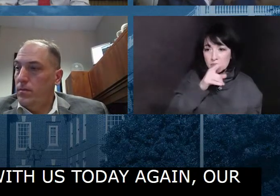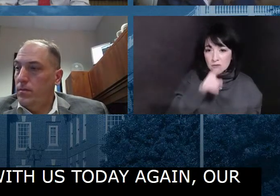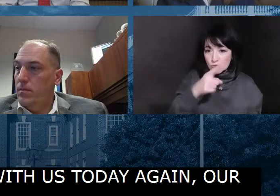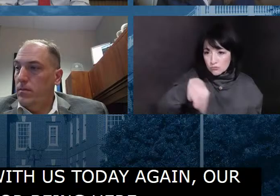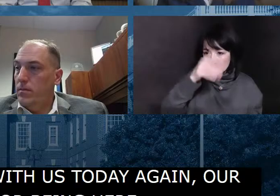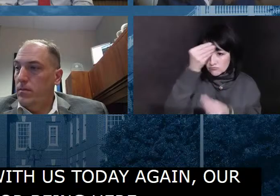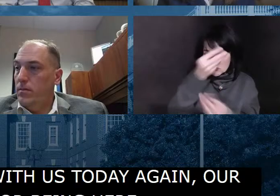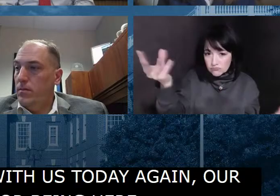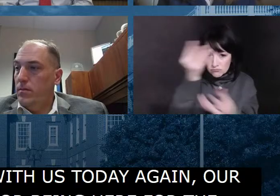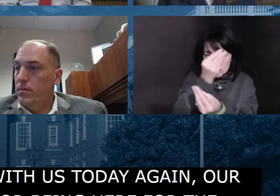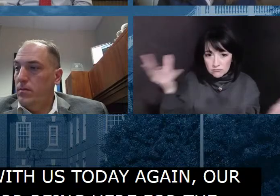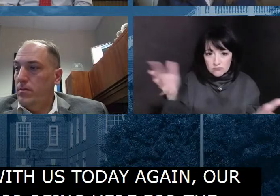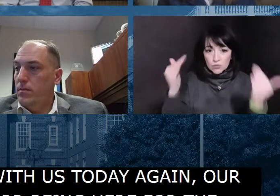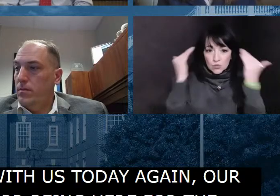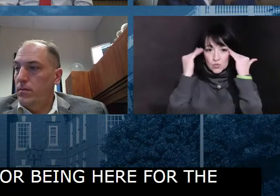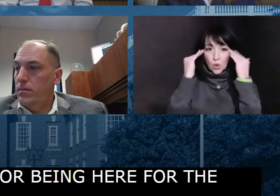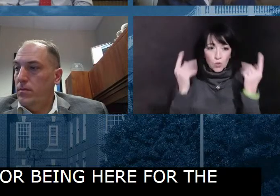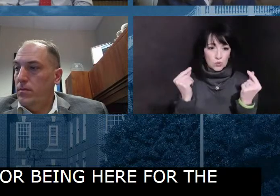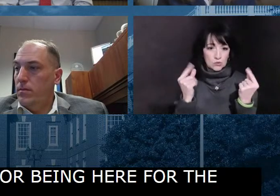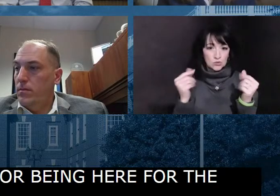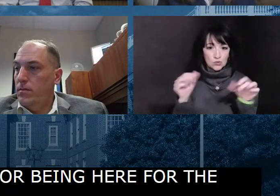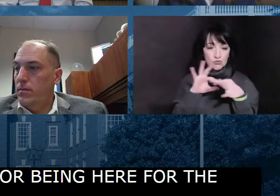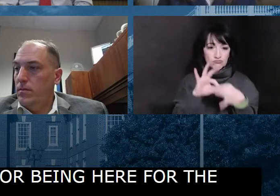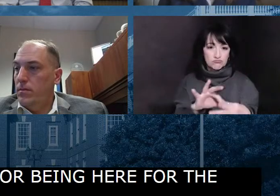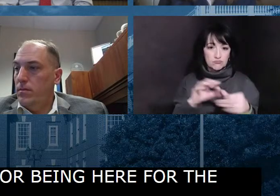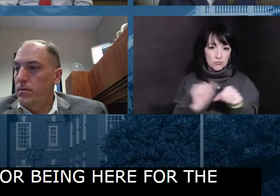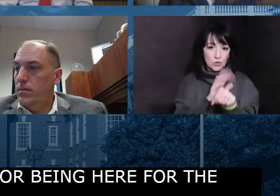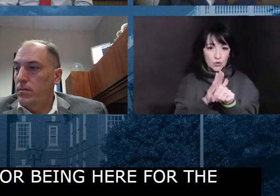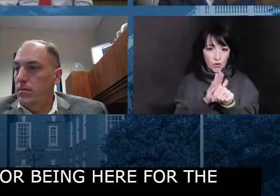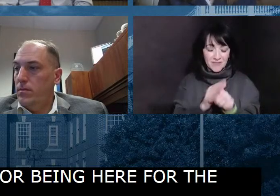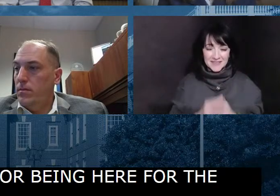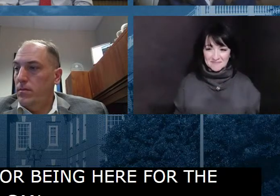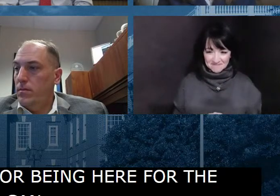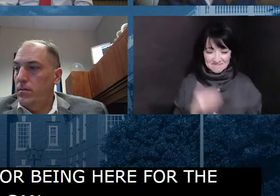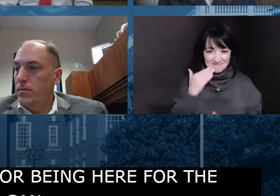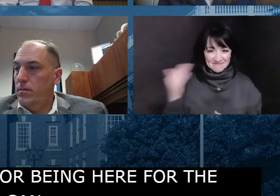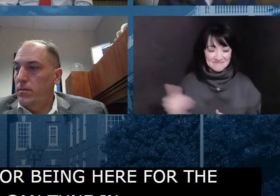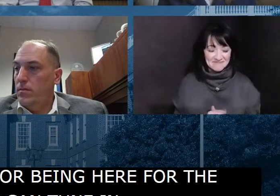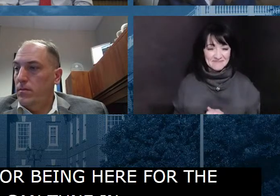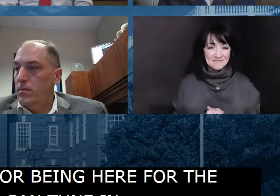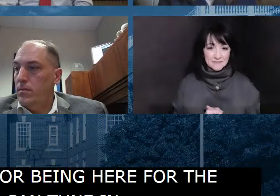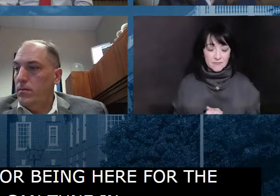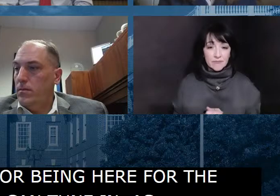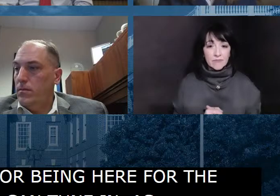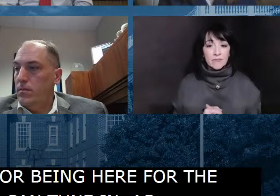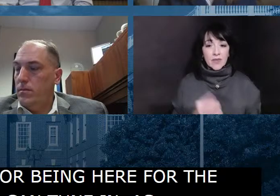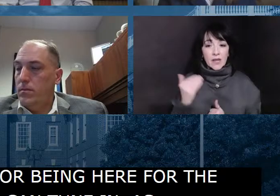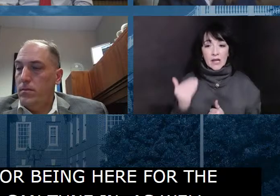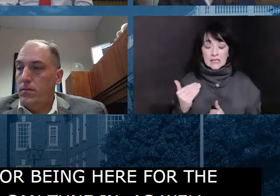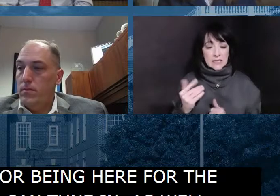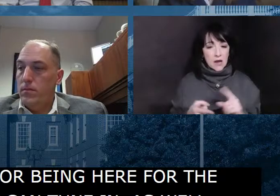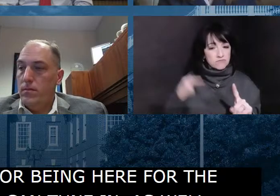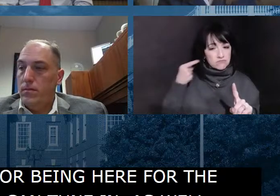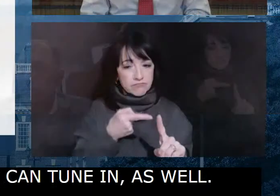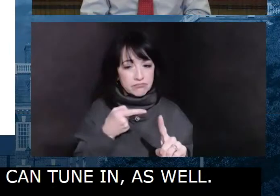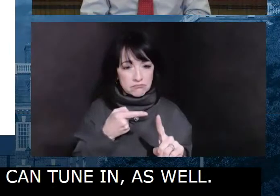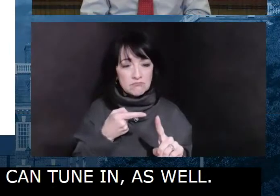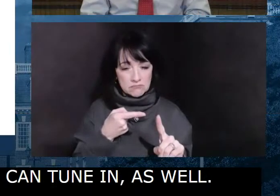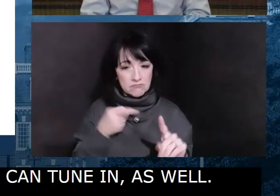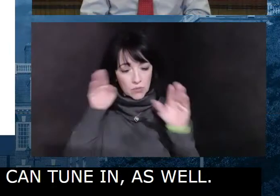they can tune in as well. Let's go right to the data. We have some good news to report